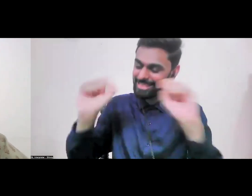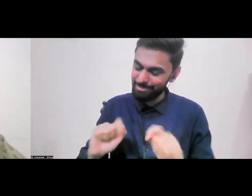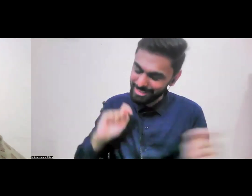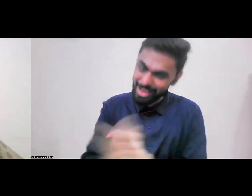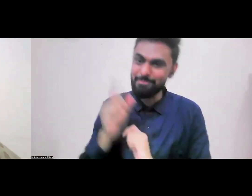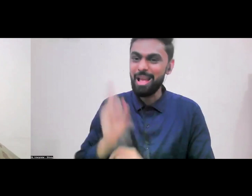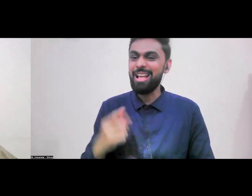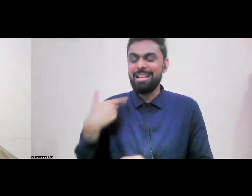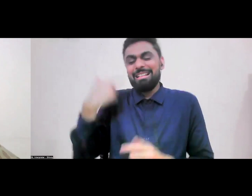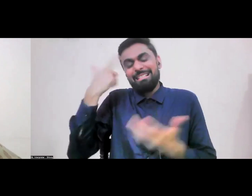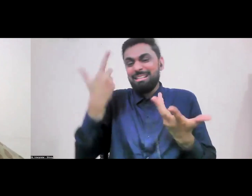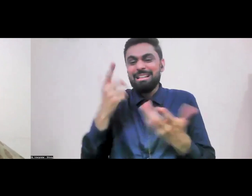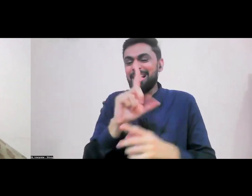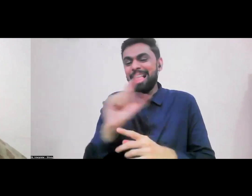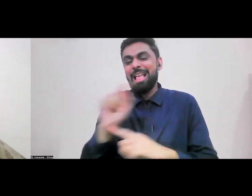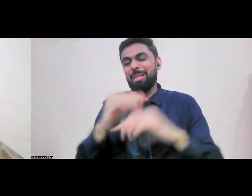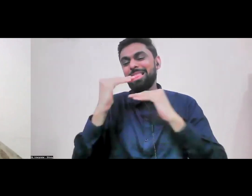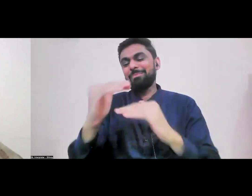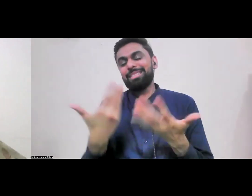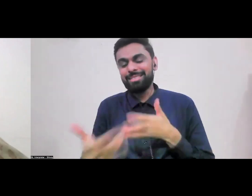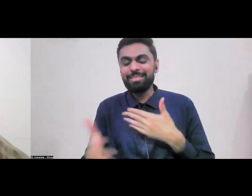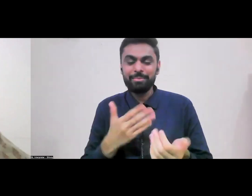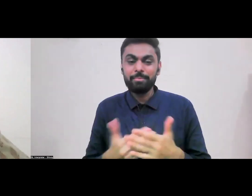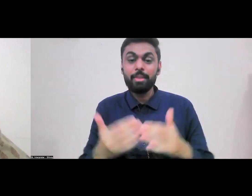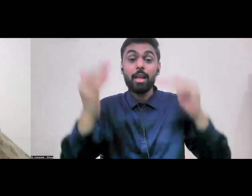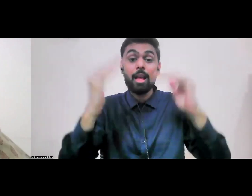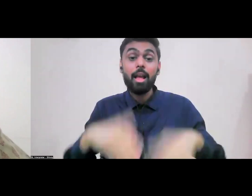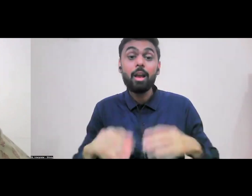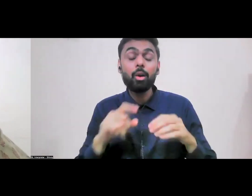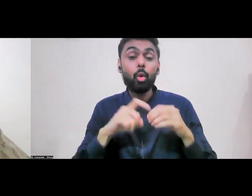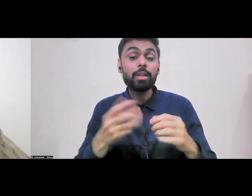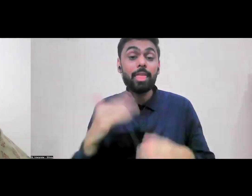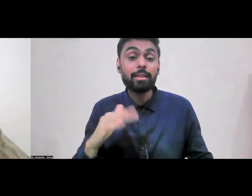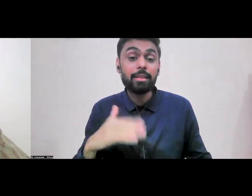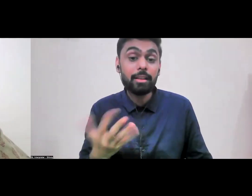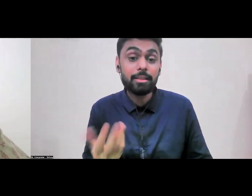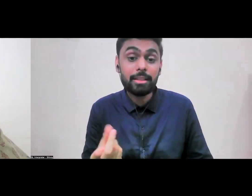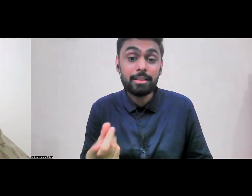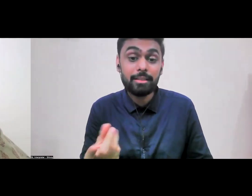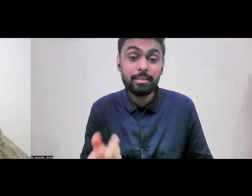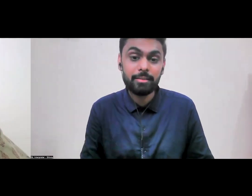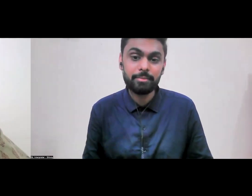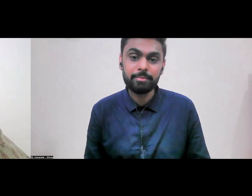big a problem. Yeah, quickly just go through the other ones.